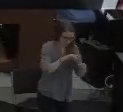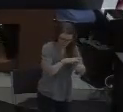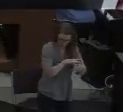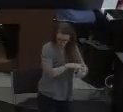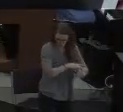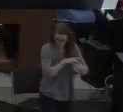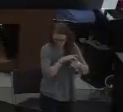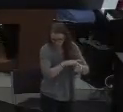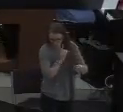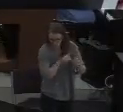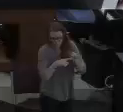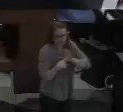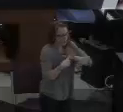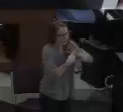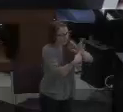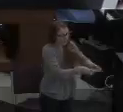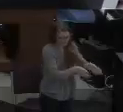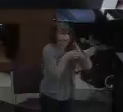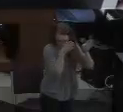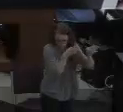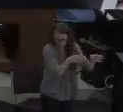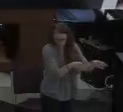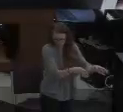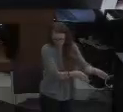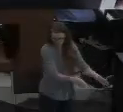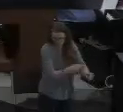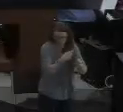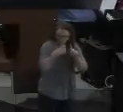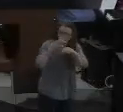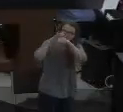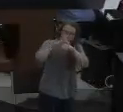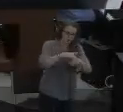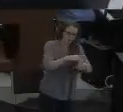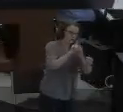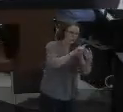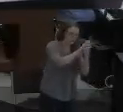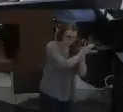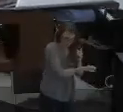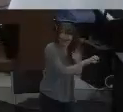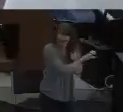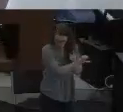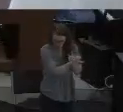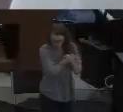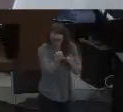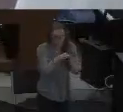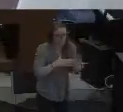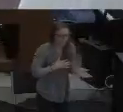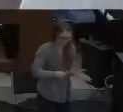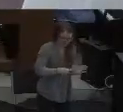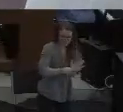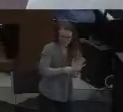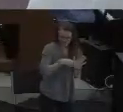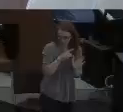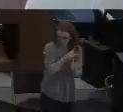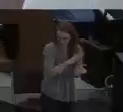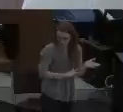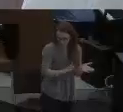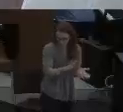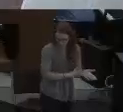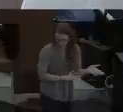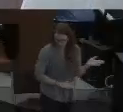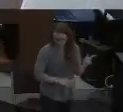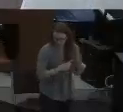to earth to show the way, from the earth to the cross, my debt